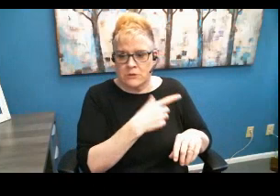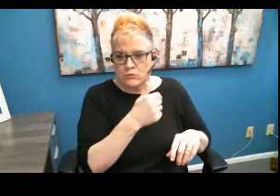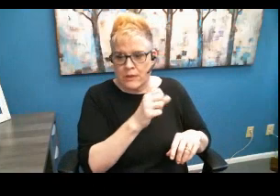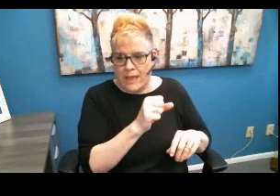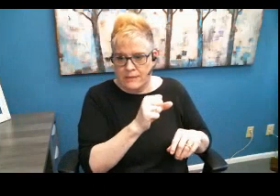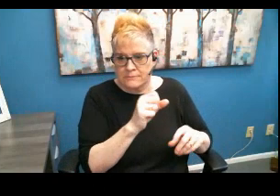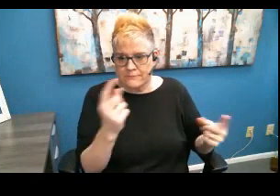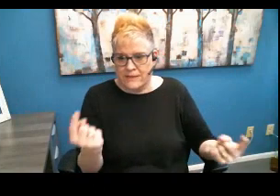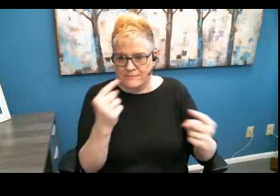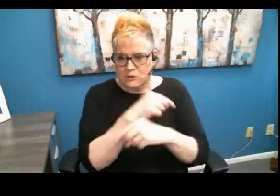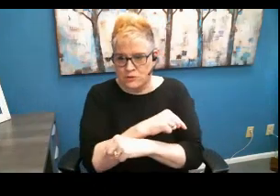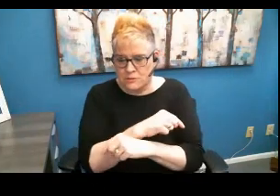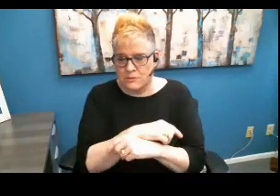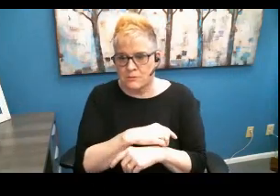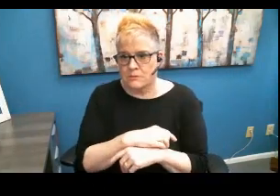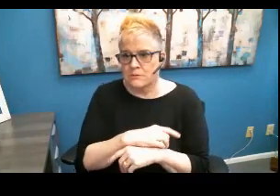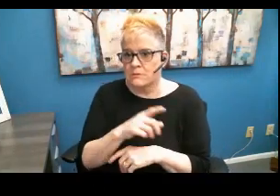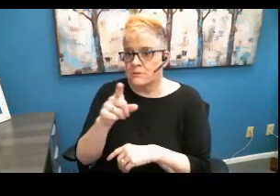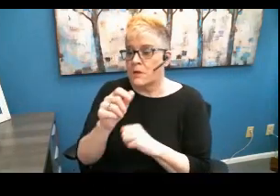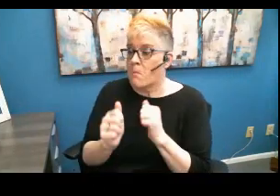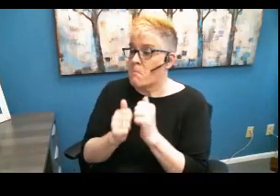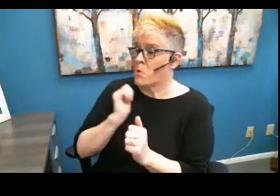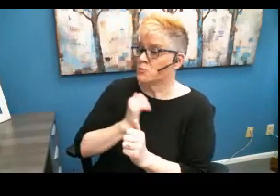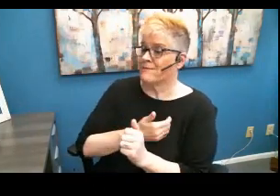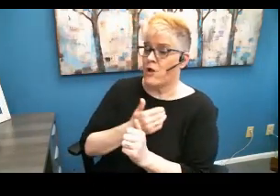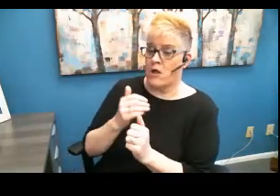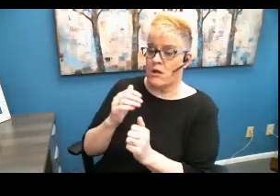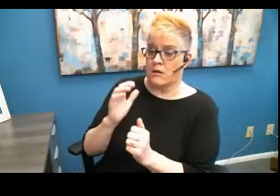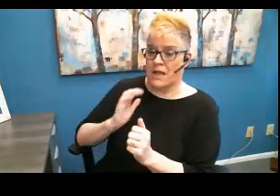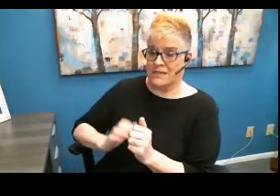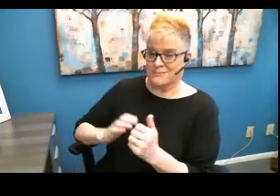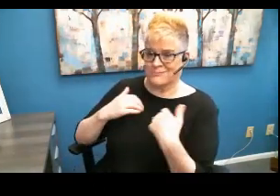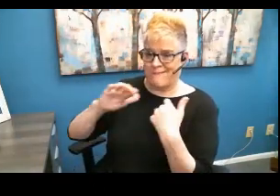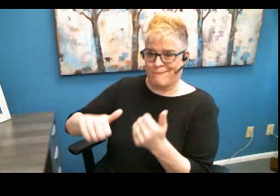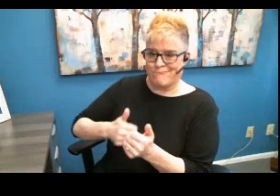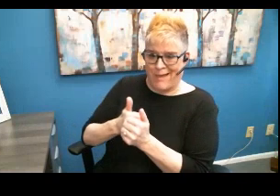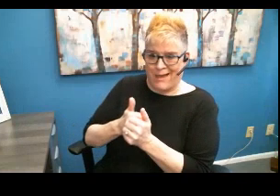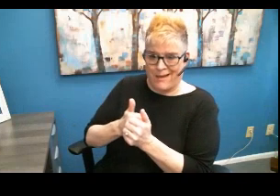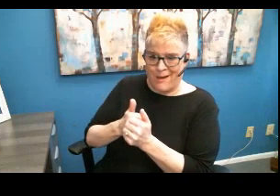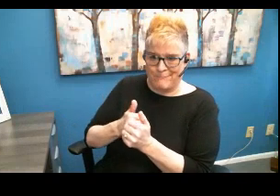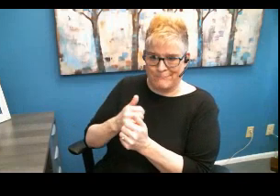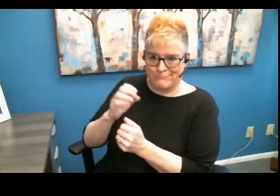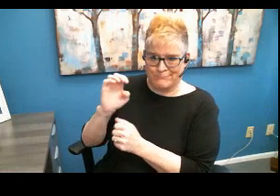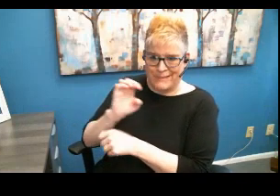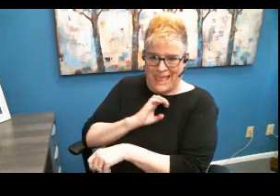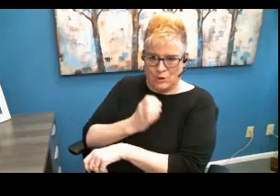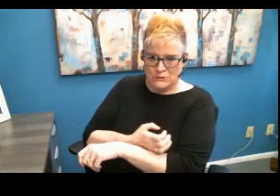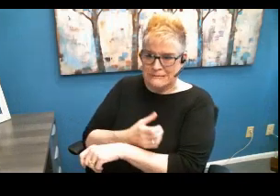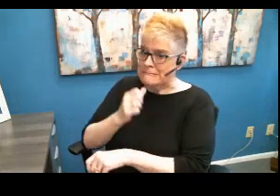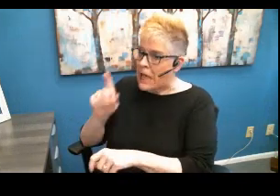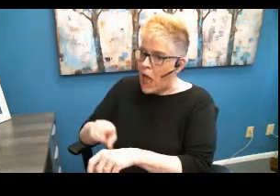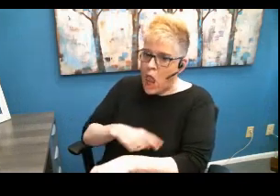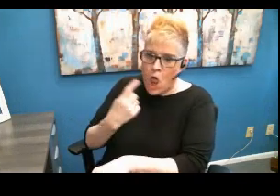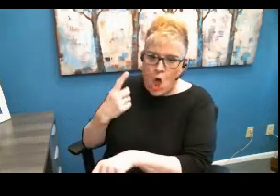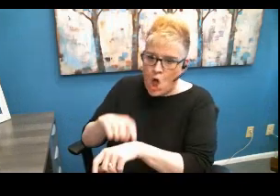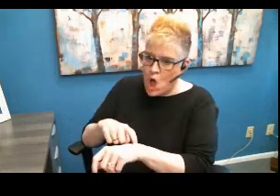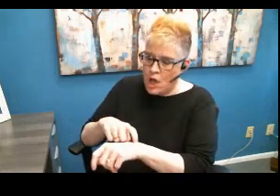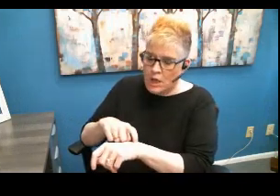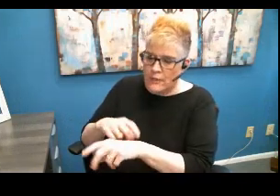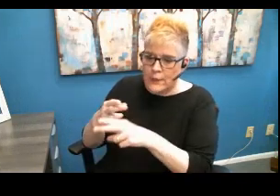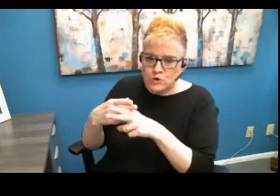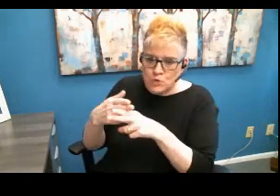Yeah, also note that most of our customers have backup sources of energy. They're not long-term backups. They're short